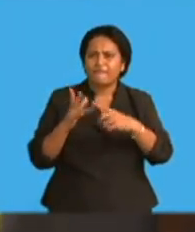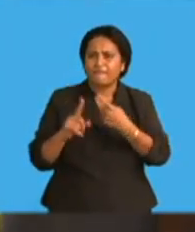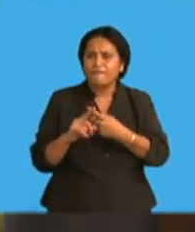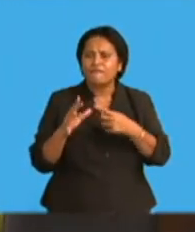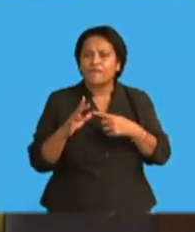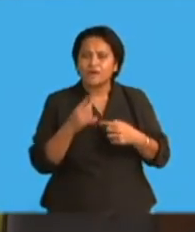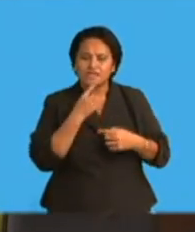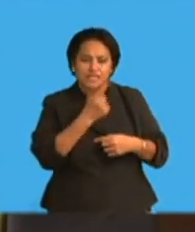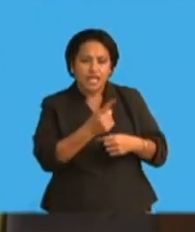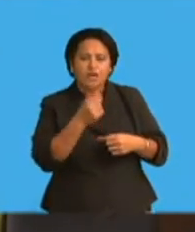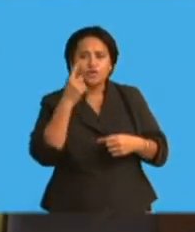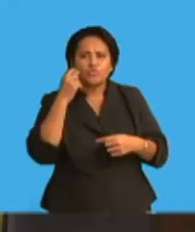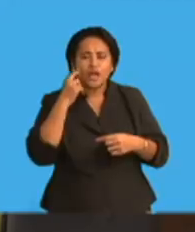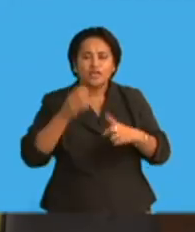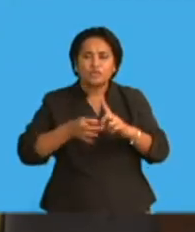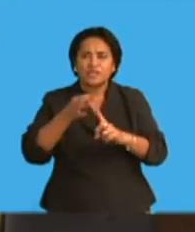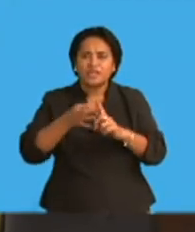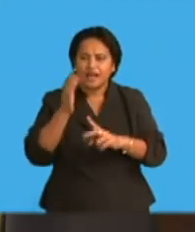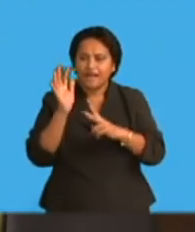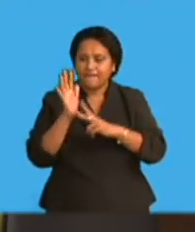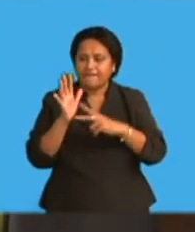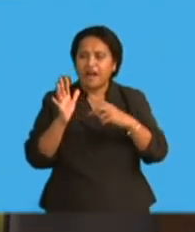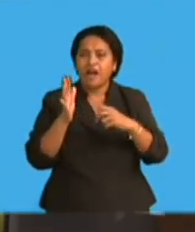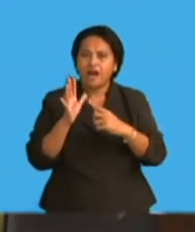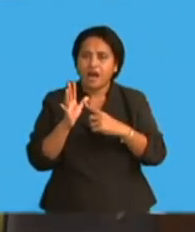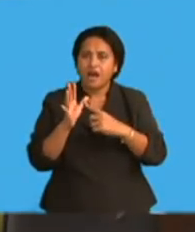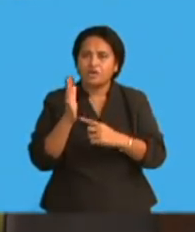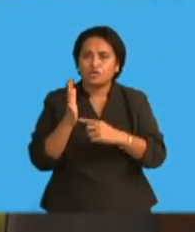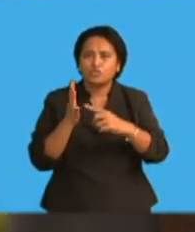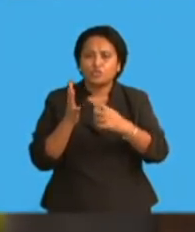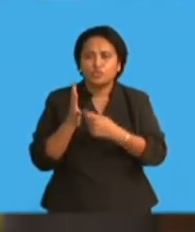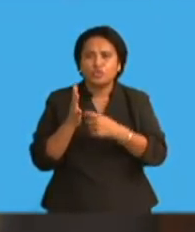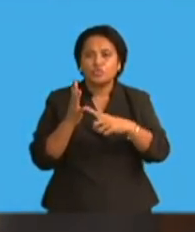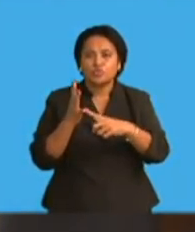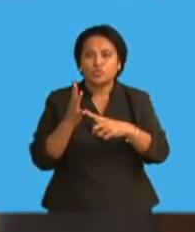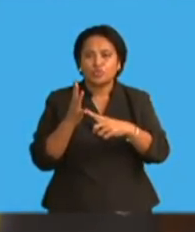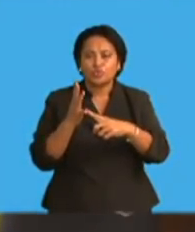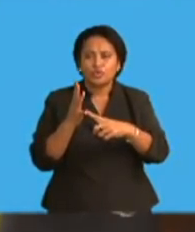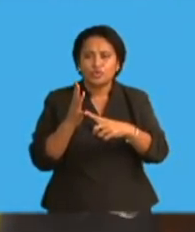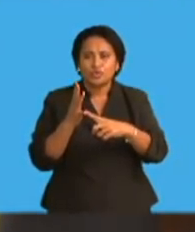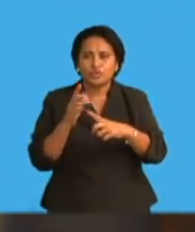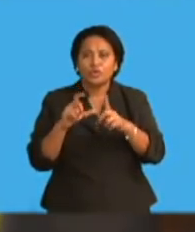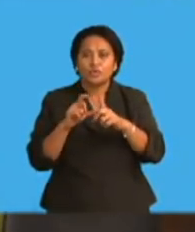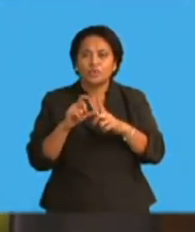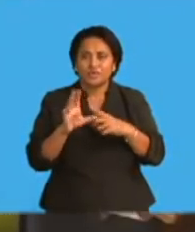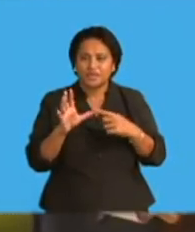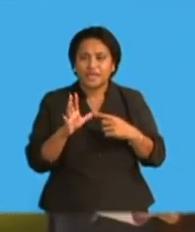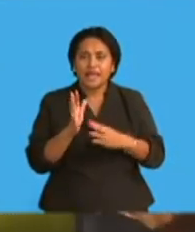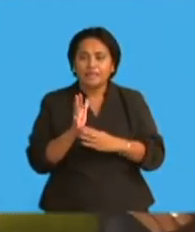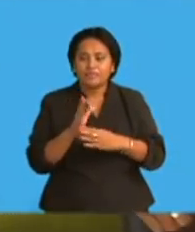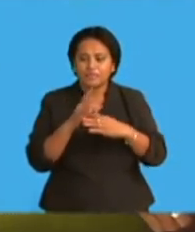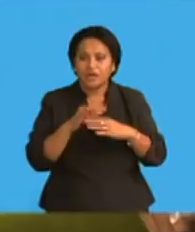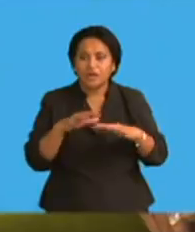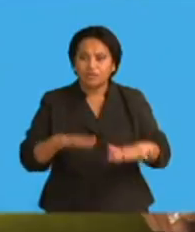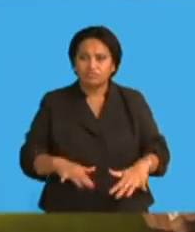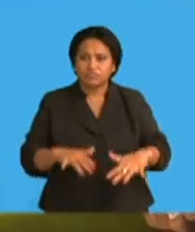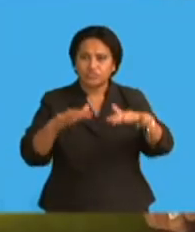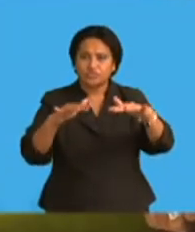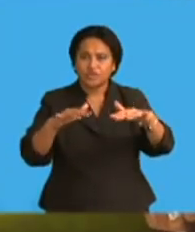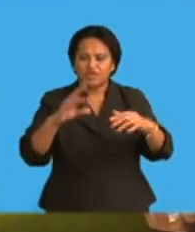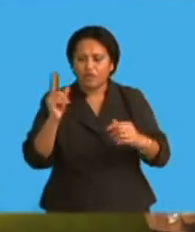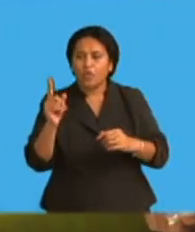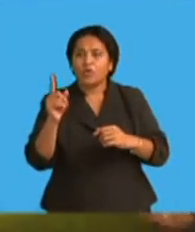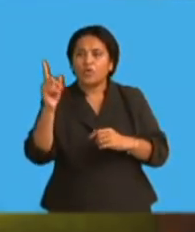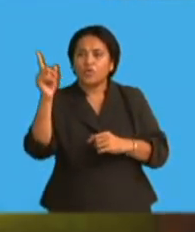the government in place when Vaturu Dam was commissioned? It wasn't this government. Who did the deal then? The Honourable Prime Minister, when he went up to